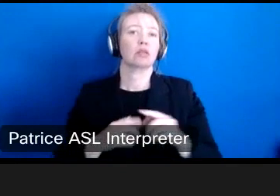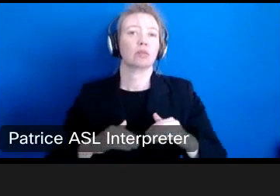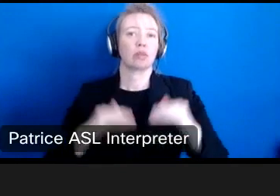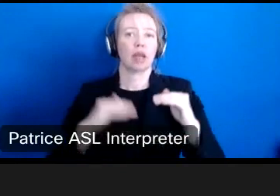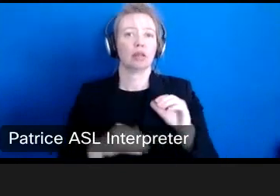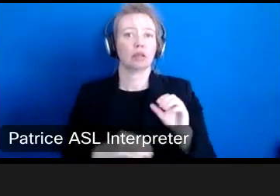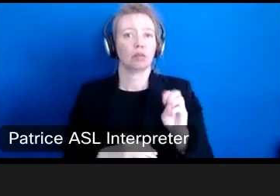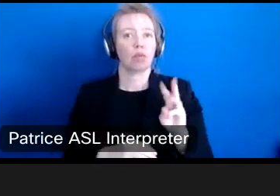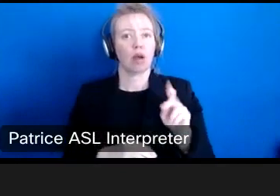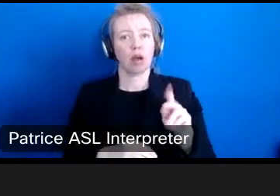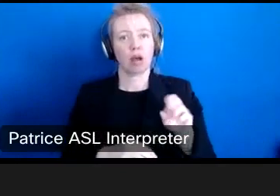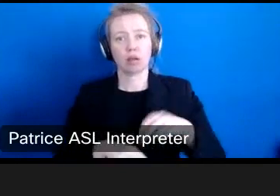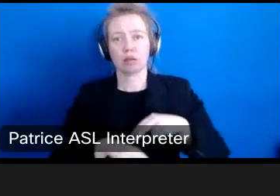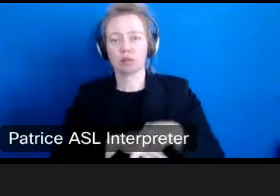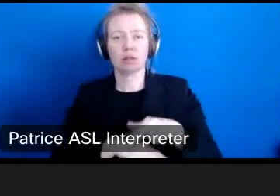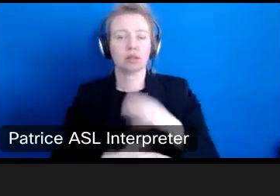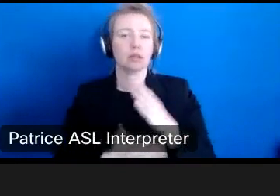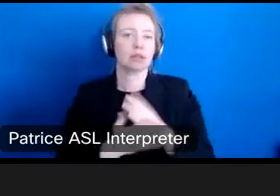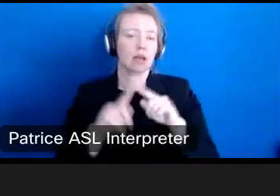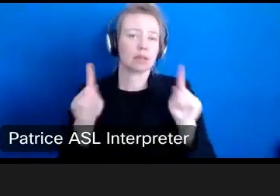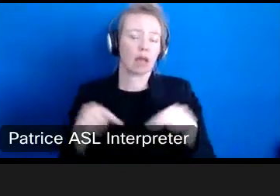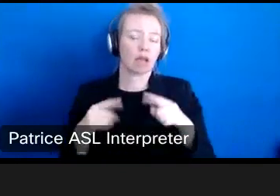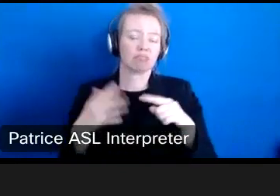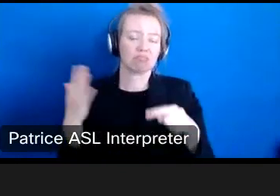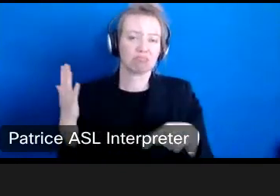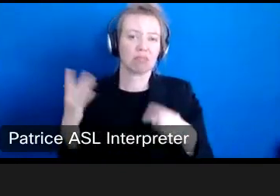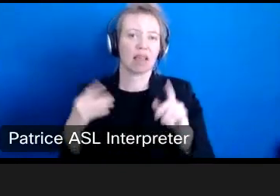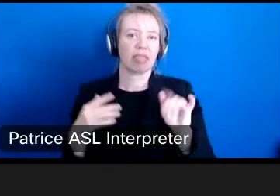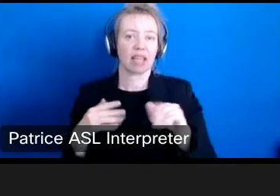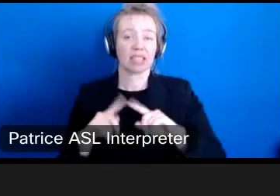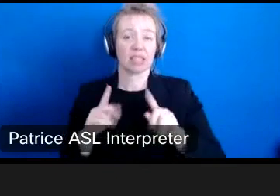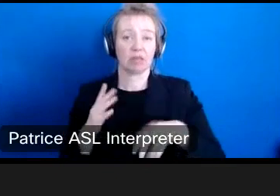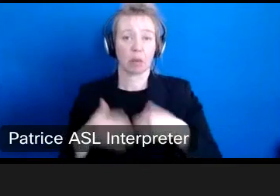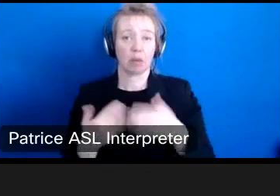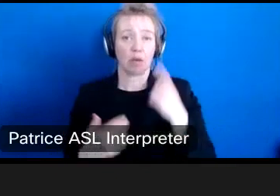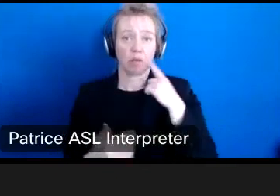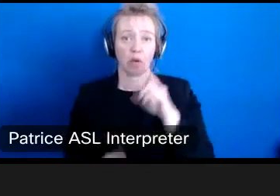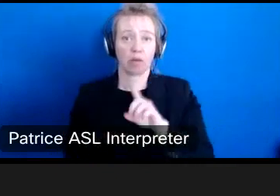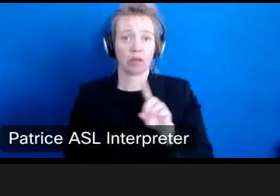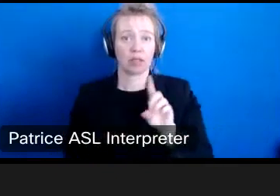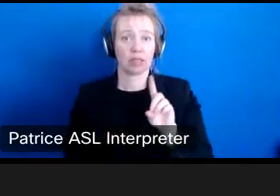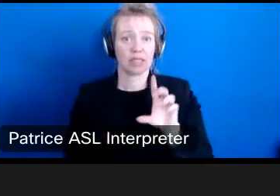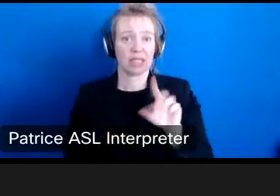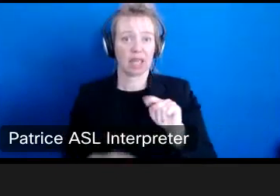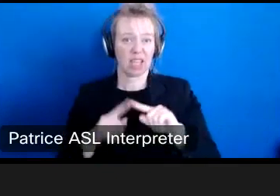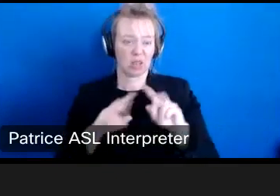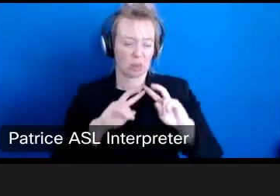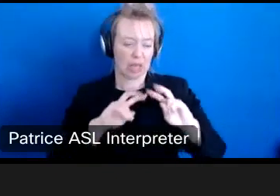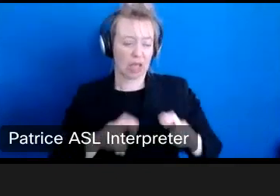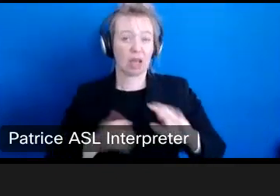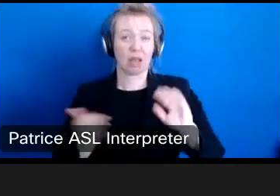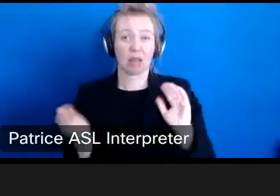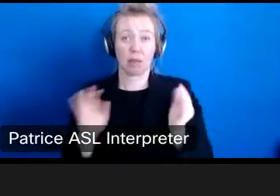stop signs or stoplights, et cetera, that is a different process for DDOT to analyze than somebody